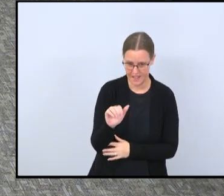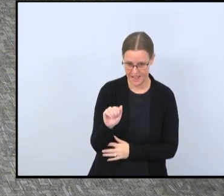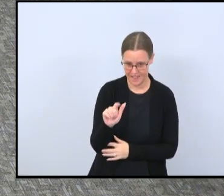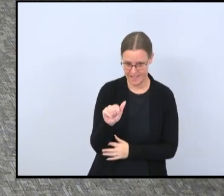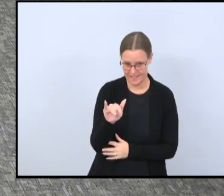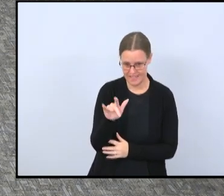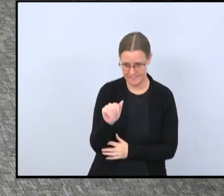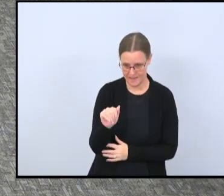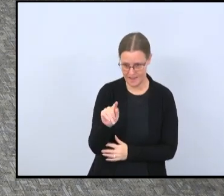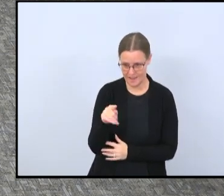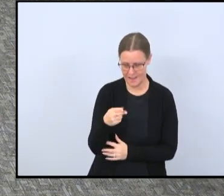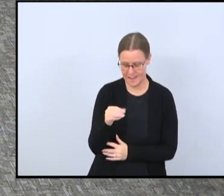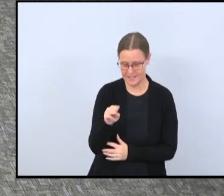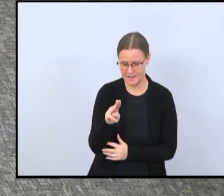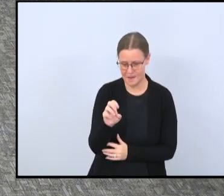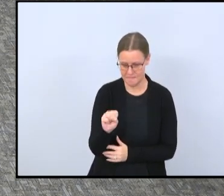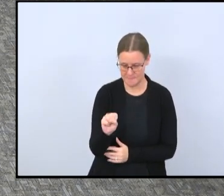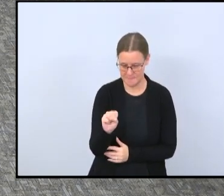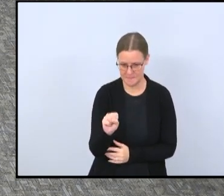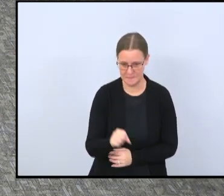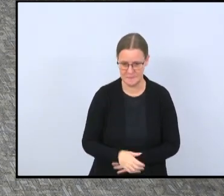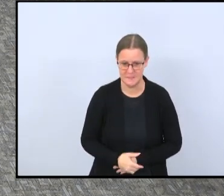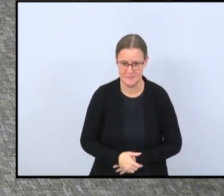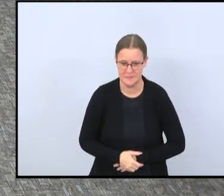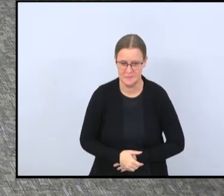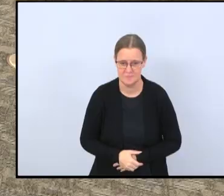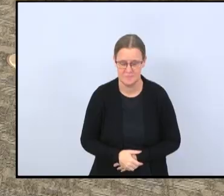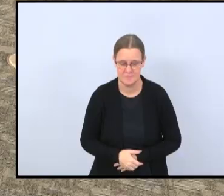Olivia Thomas.